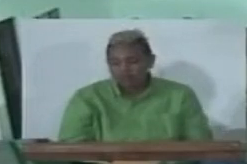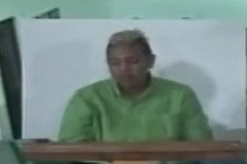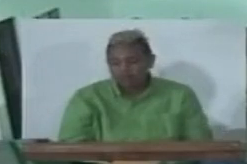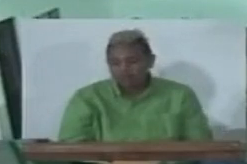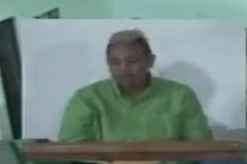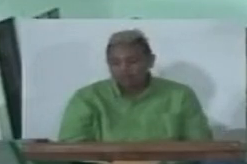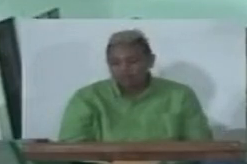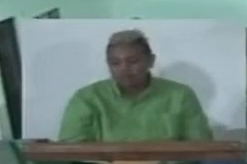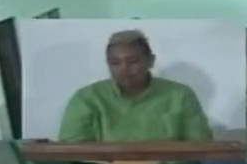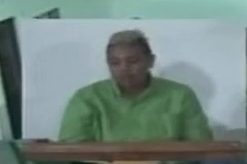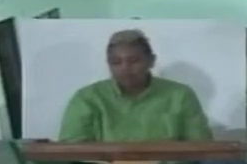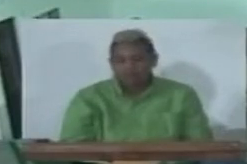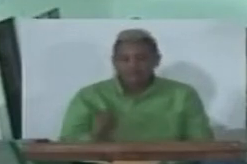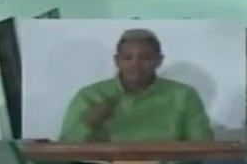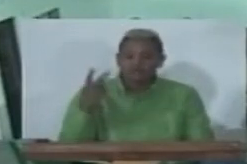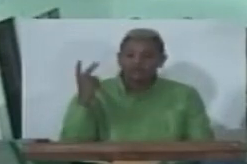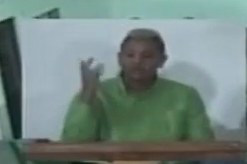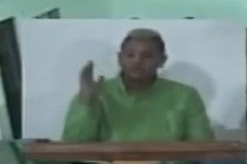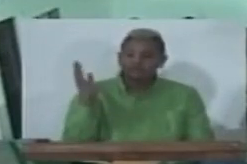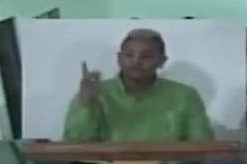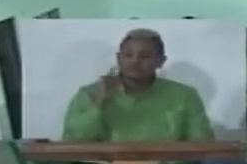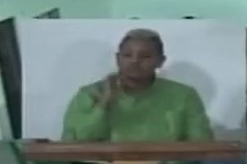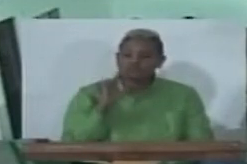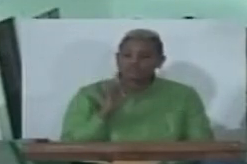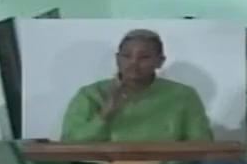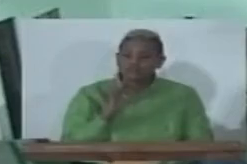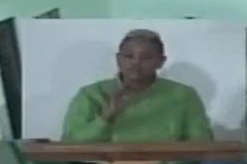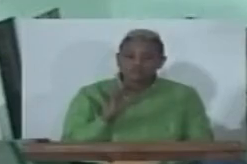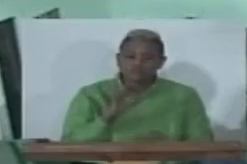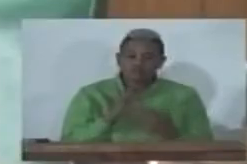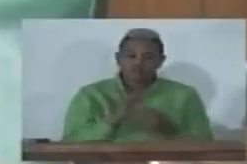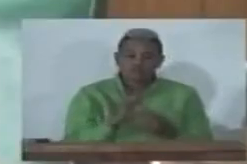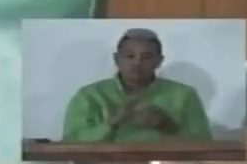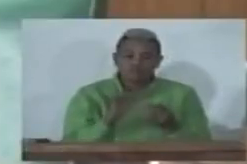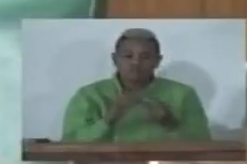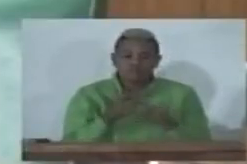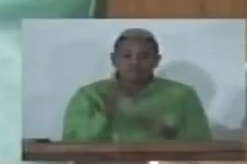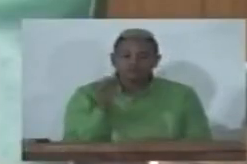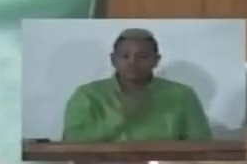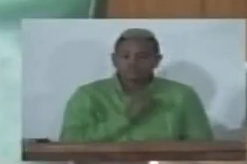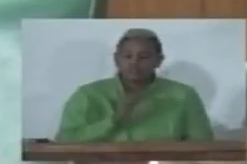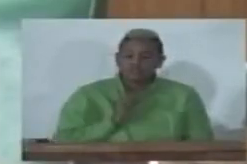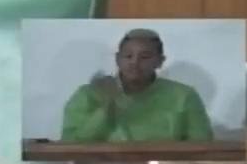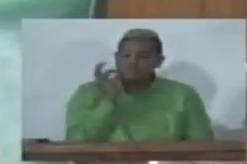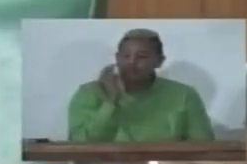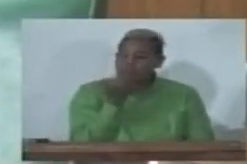motion. So this is in relation to the motion from Senator Morris.